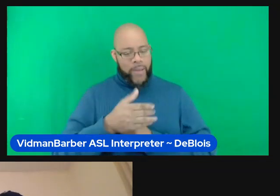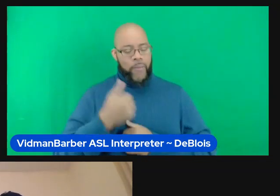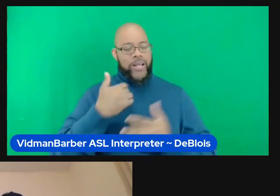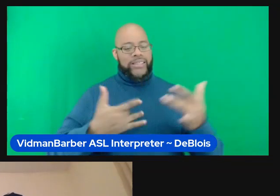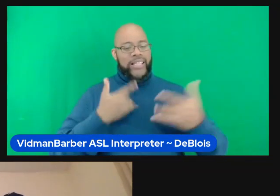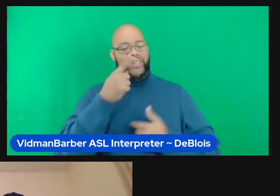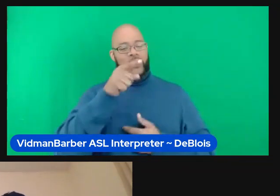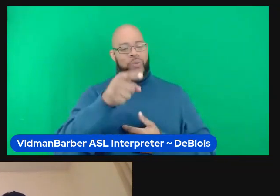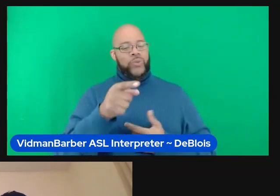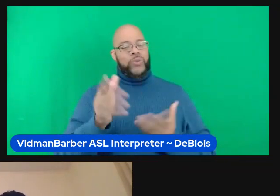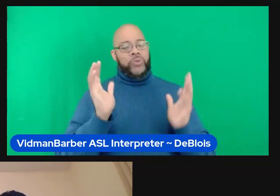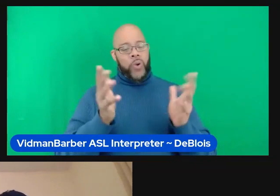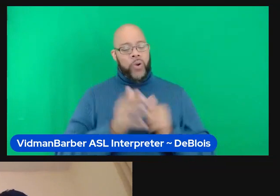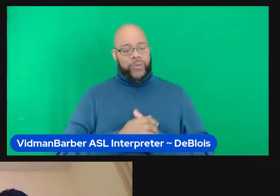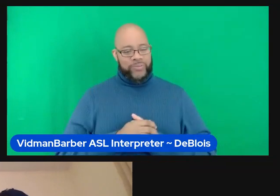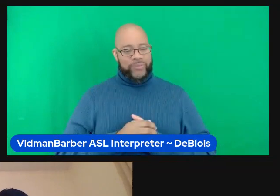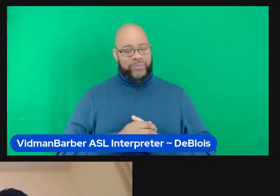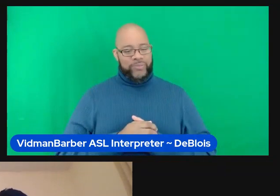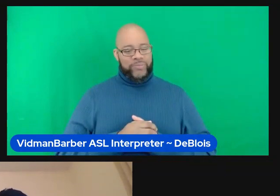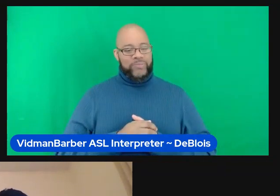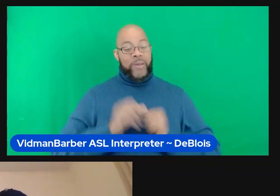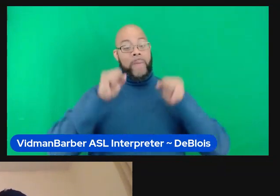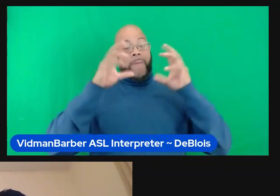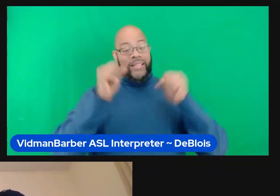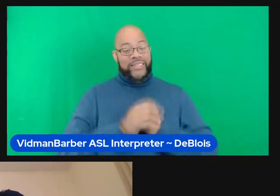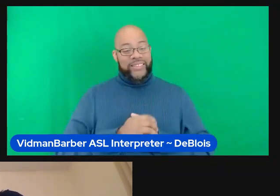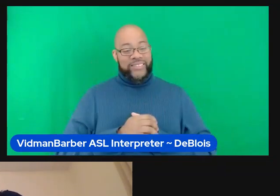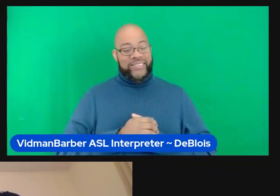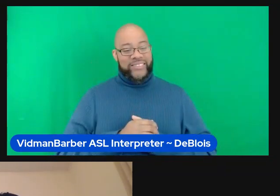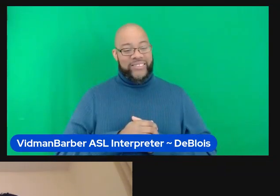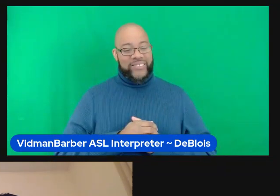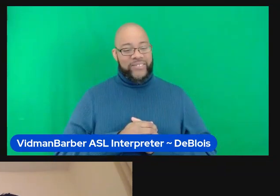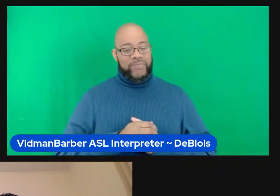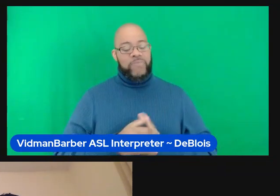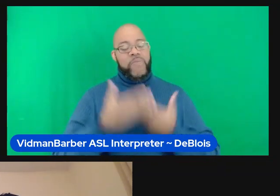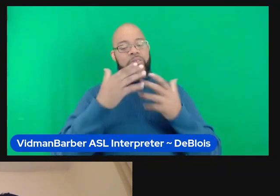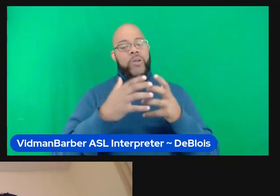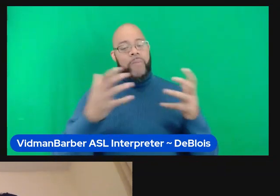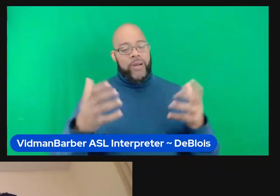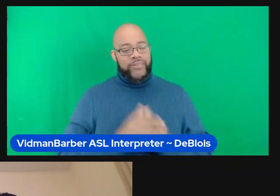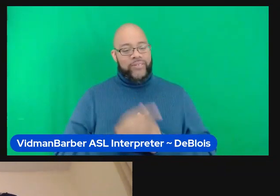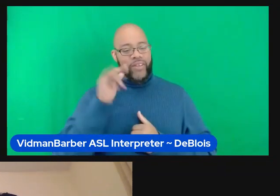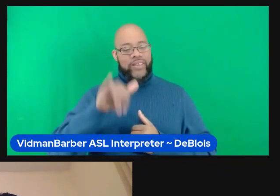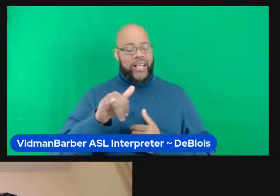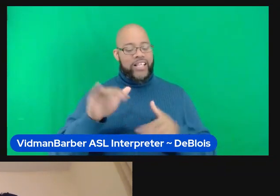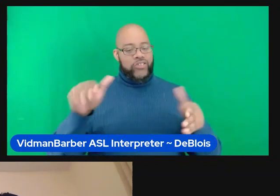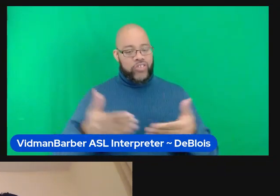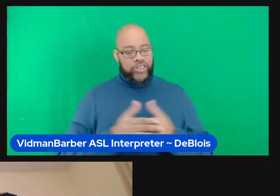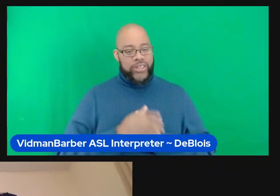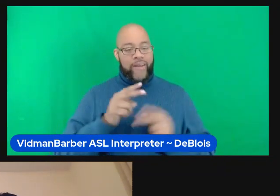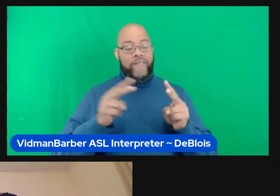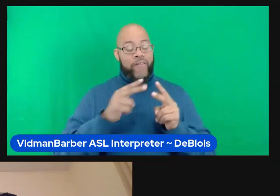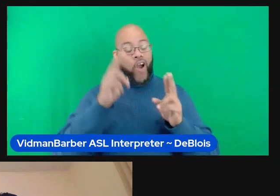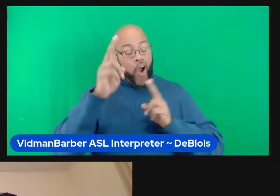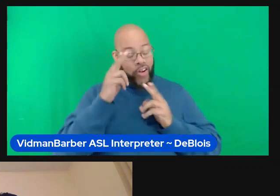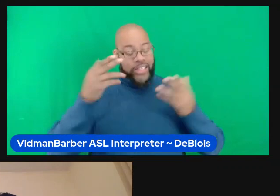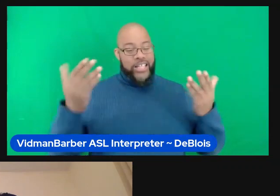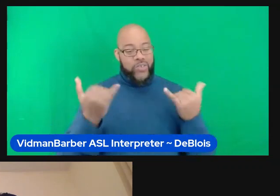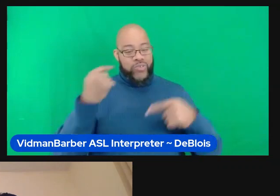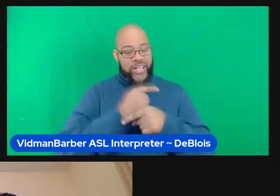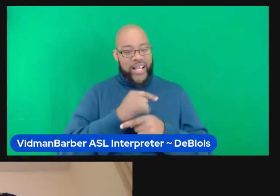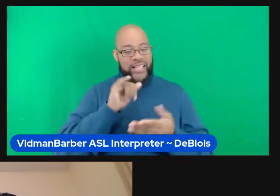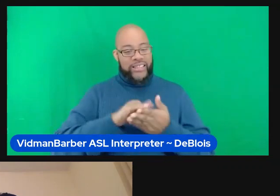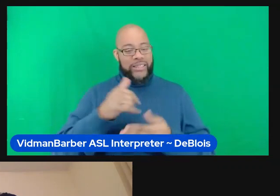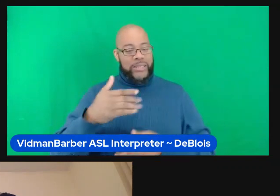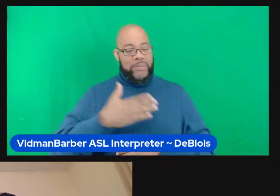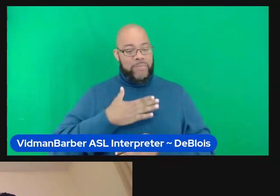to see your talk. Hear you talk. Amazing. Thank you so much, Yasin, for the introduction. I'm very honored to be here today. This is